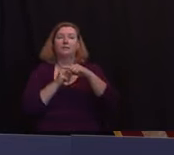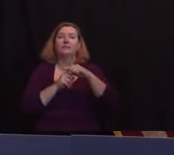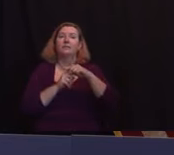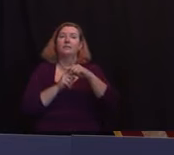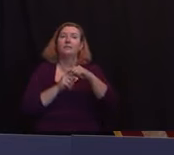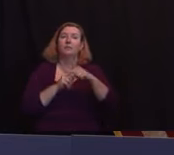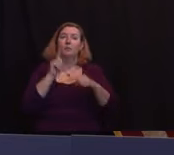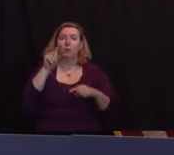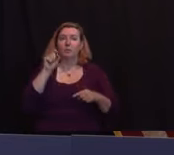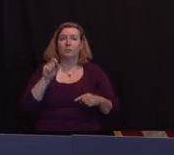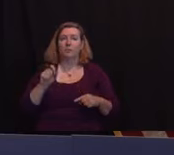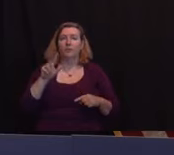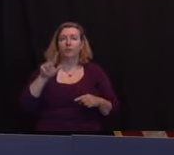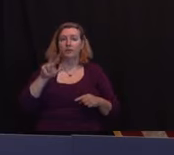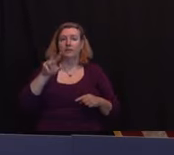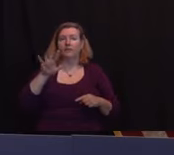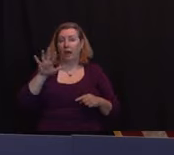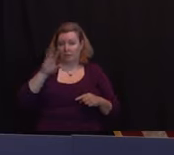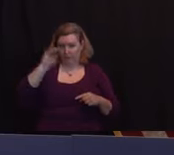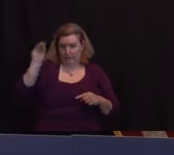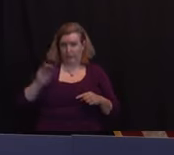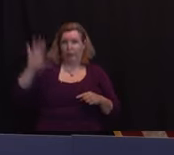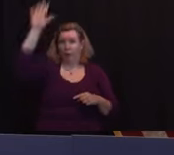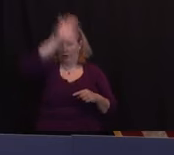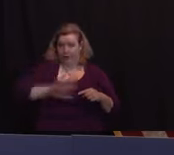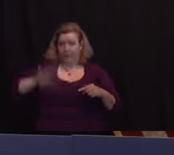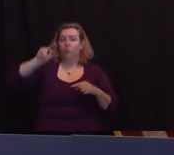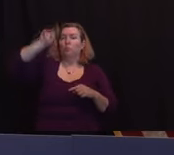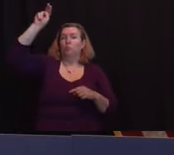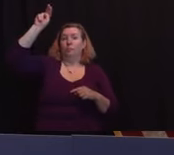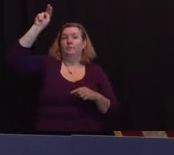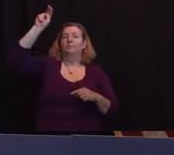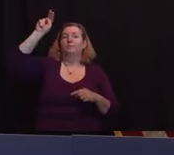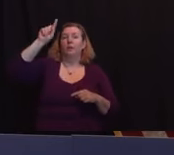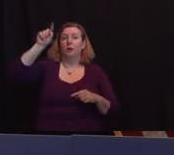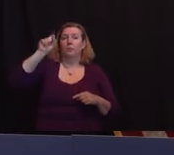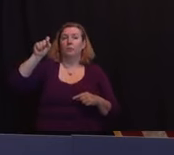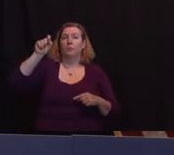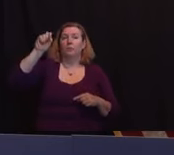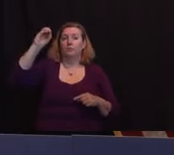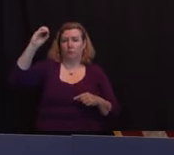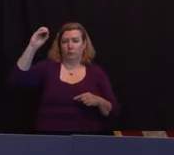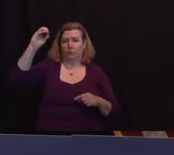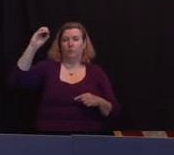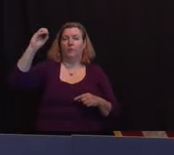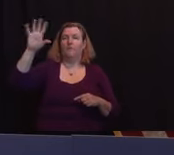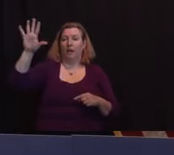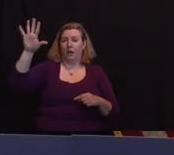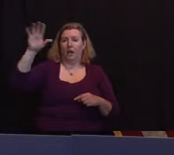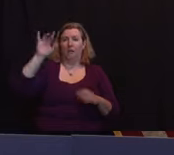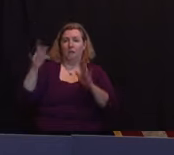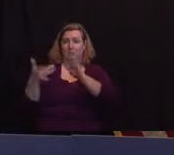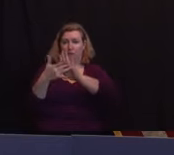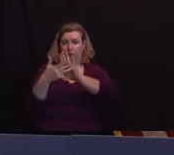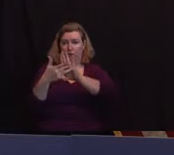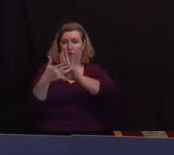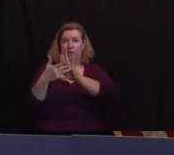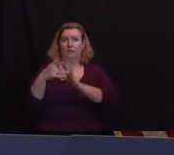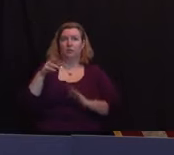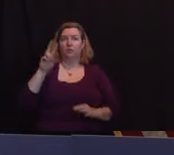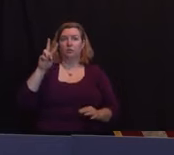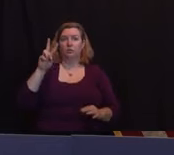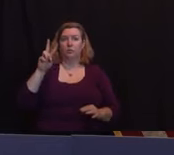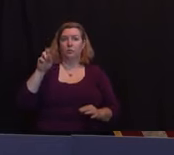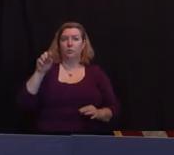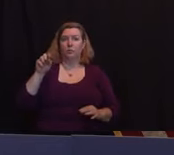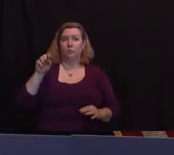is 1.35%. Northern part of the state reports 1.05%, central